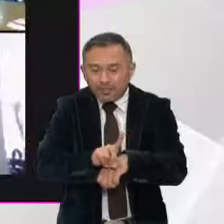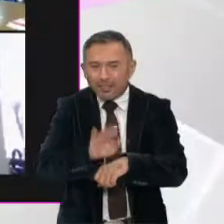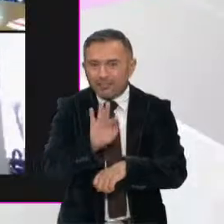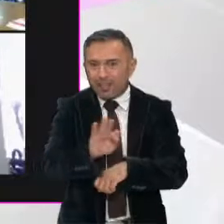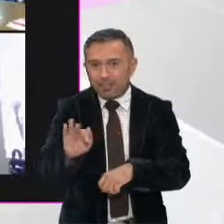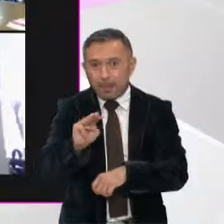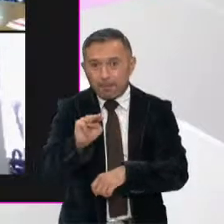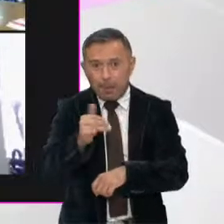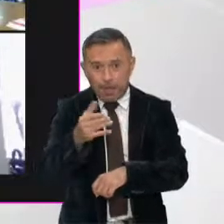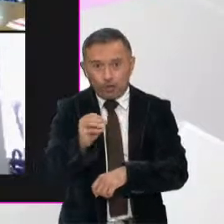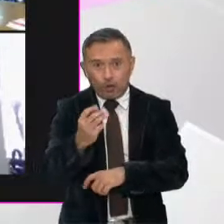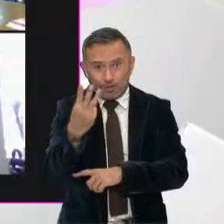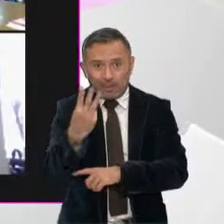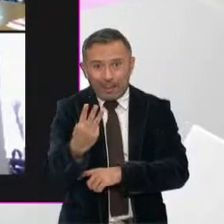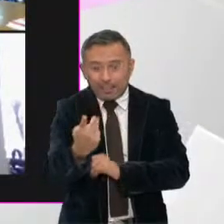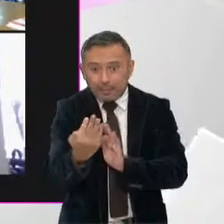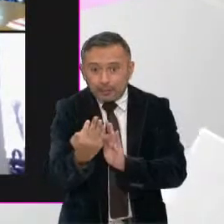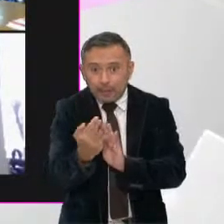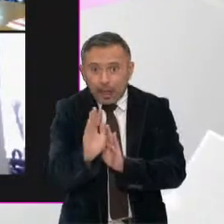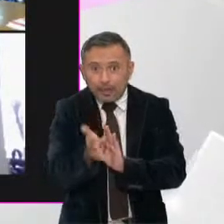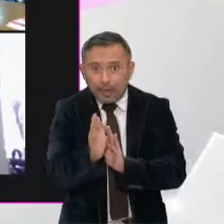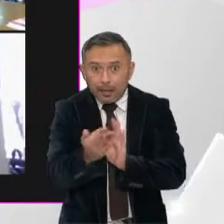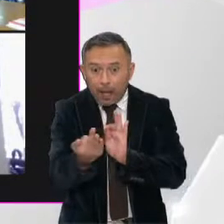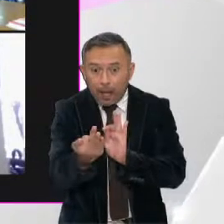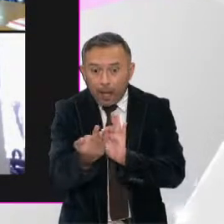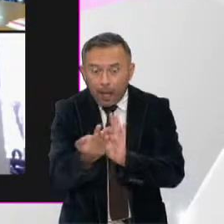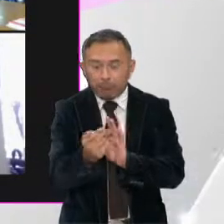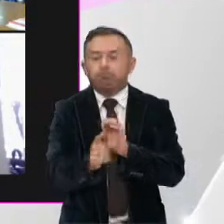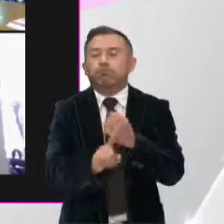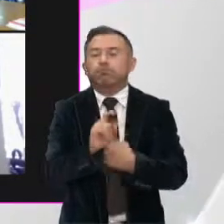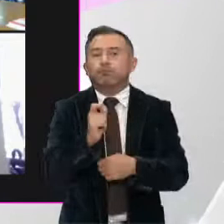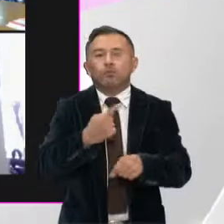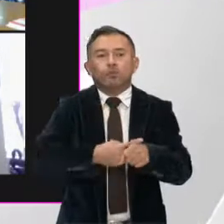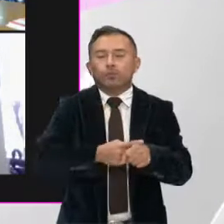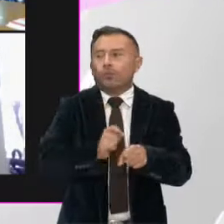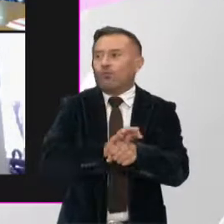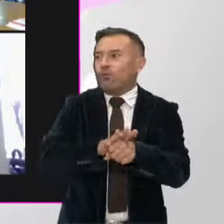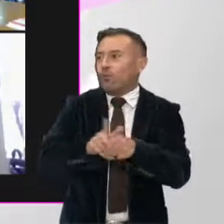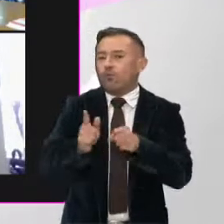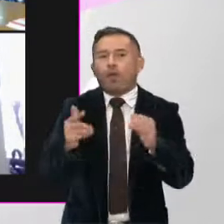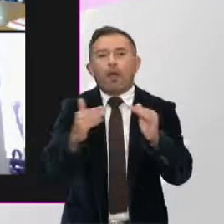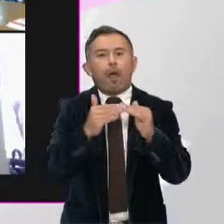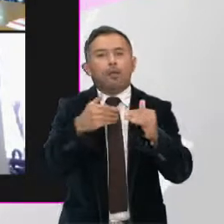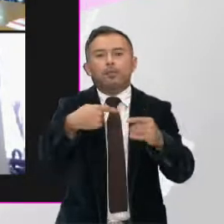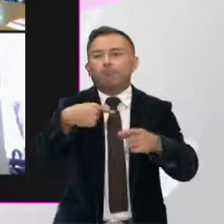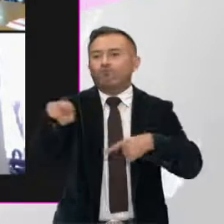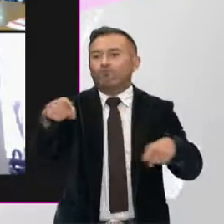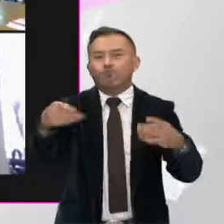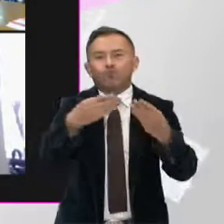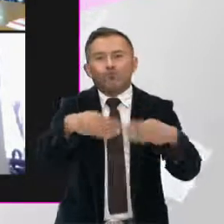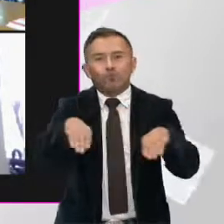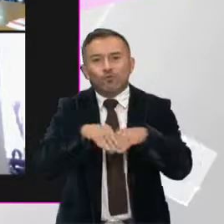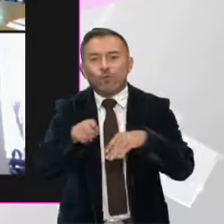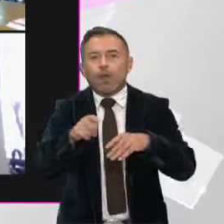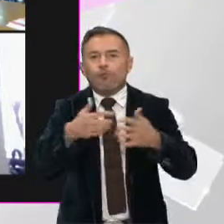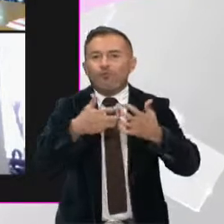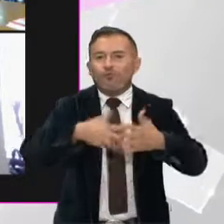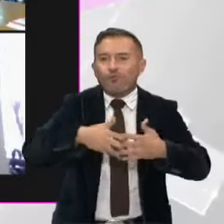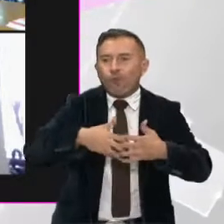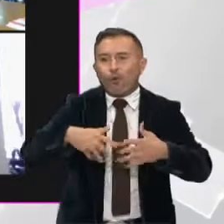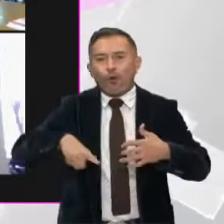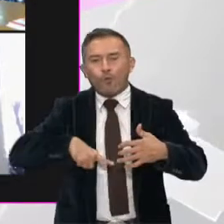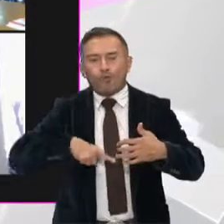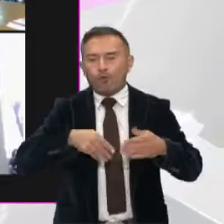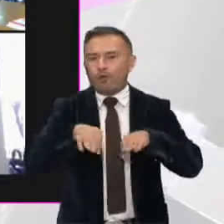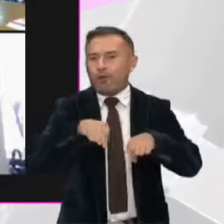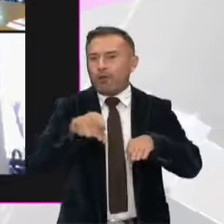that was going to be held on May the 3rd, when we had a quarantine with a complete suspension of